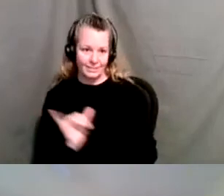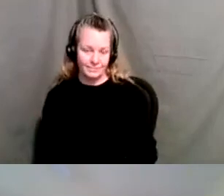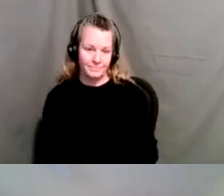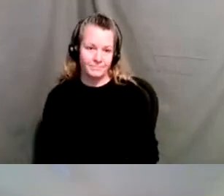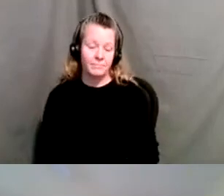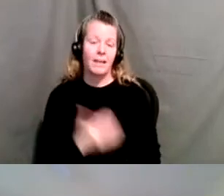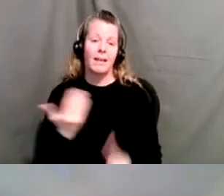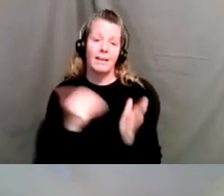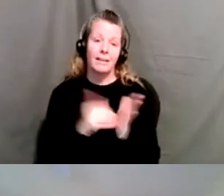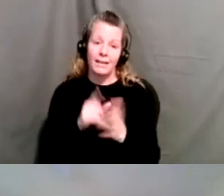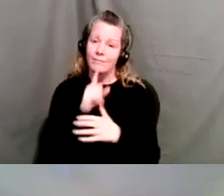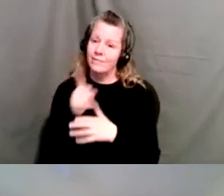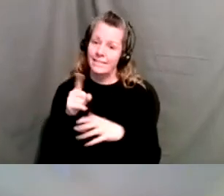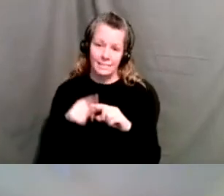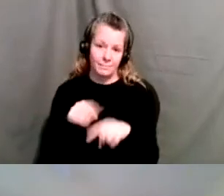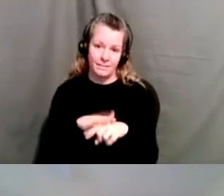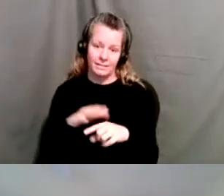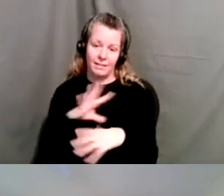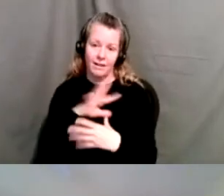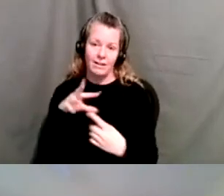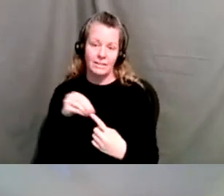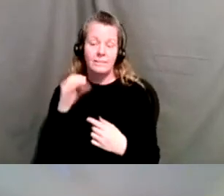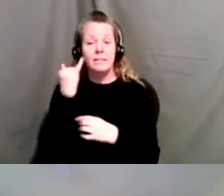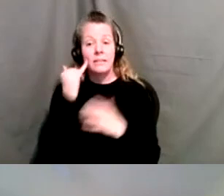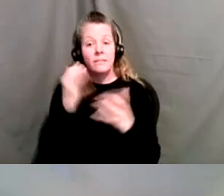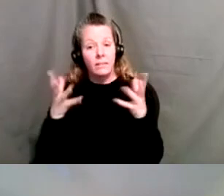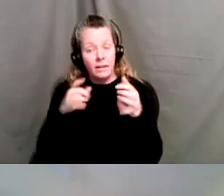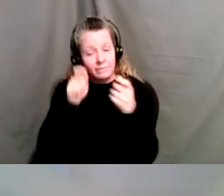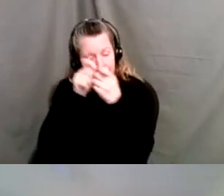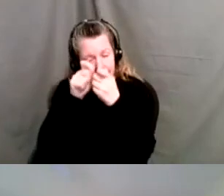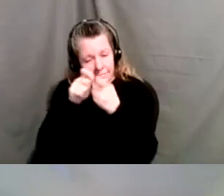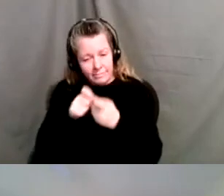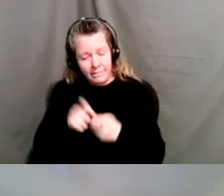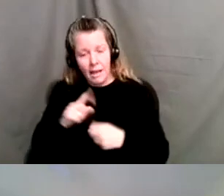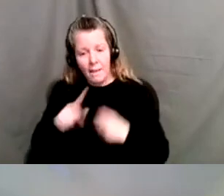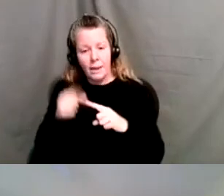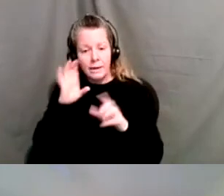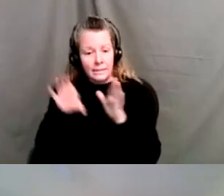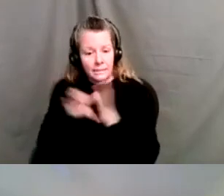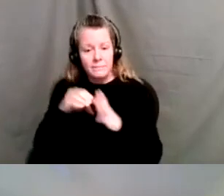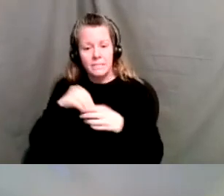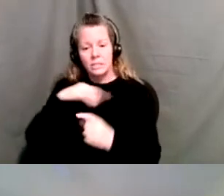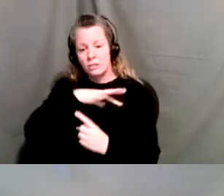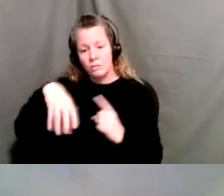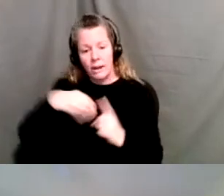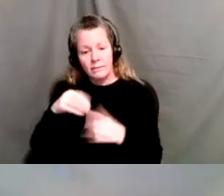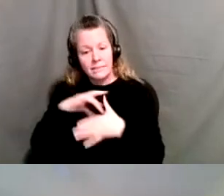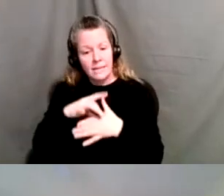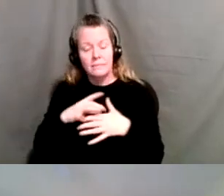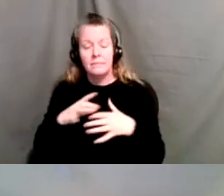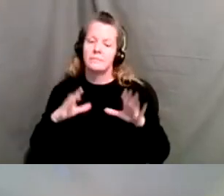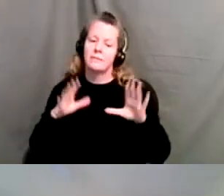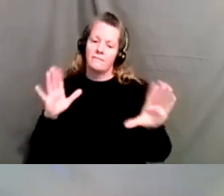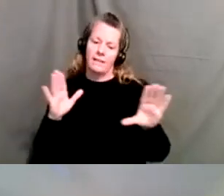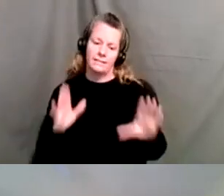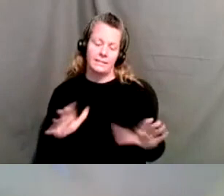Again, it really depends on the context. If there's a lot of detail about an image in the surrounding text, fantastic. That just